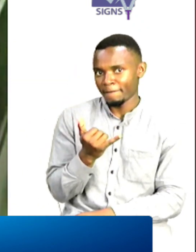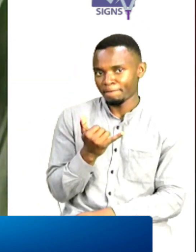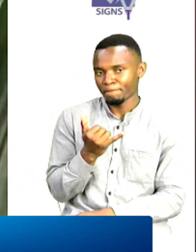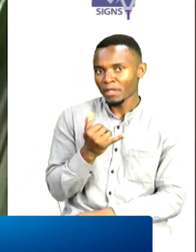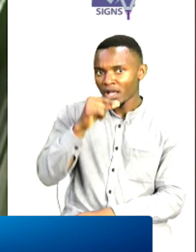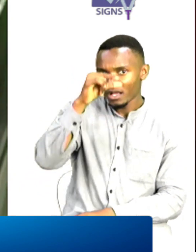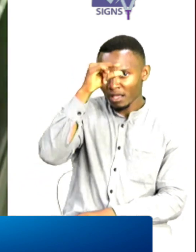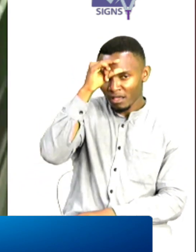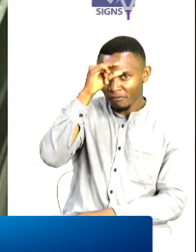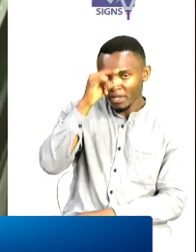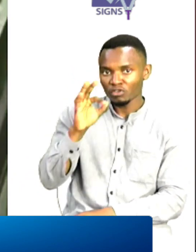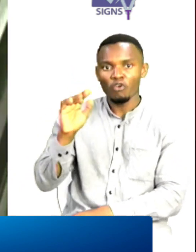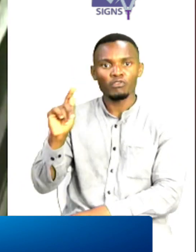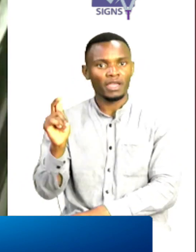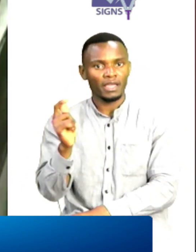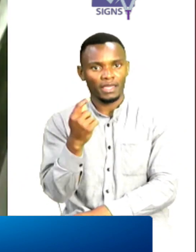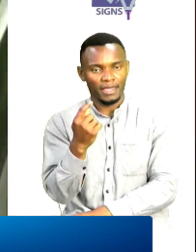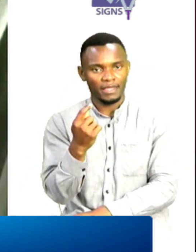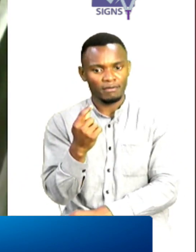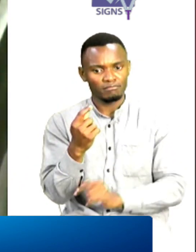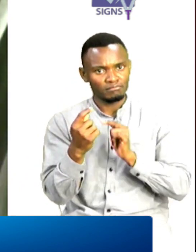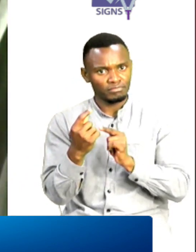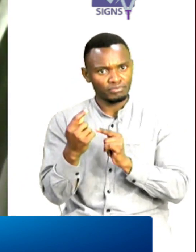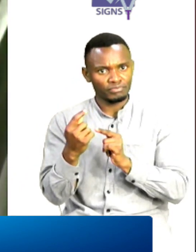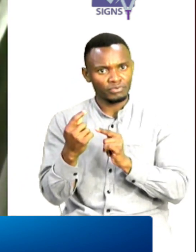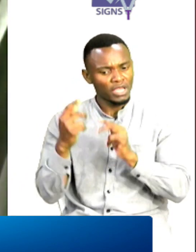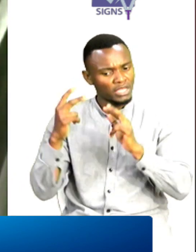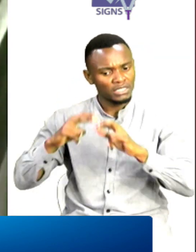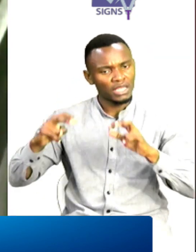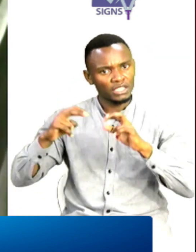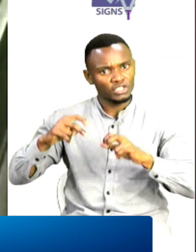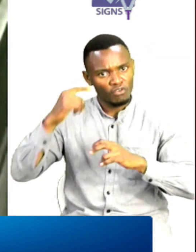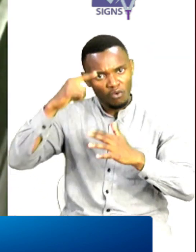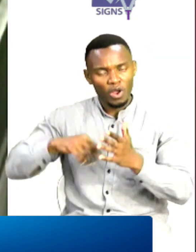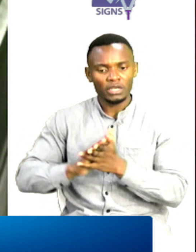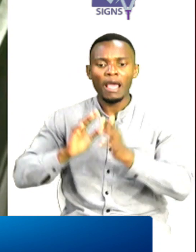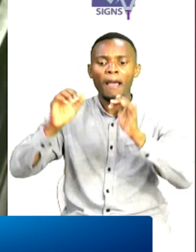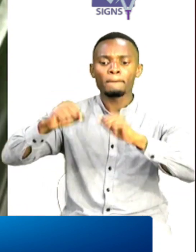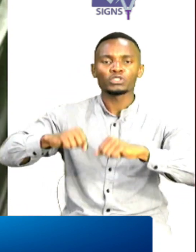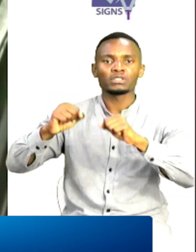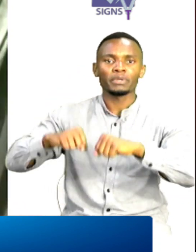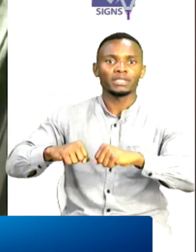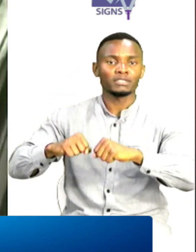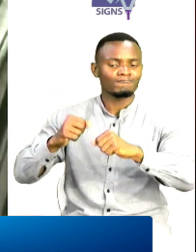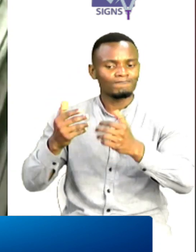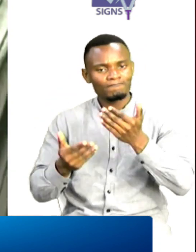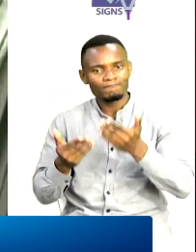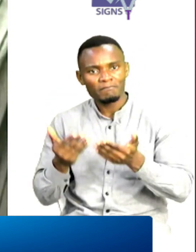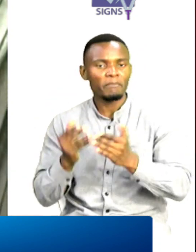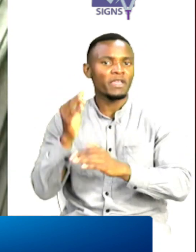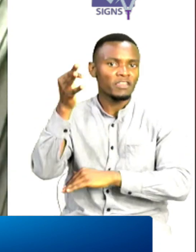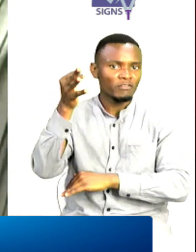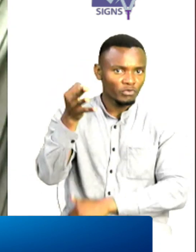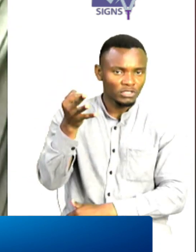government of Kenya is exploring possibilities in the very near future,